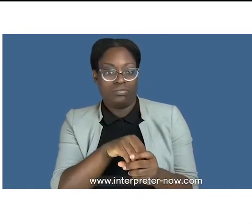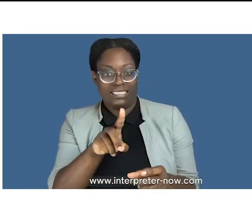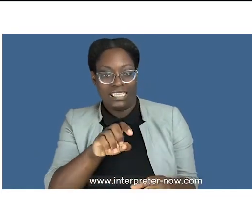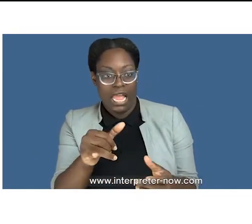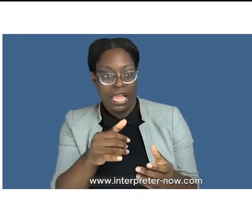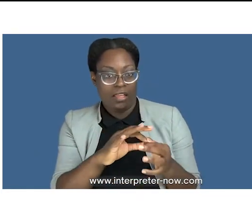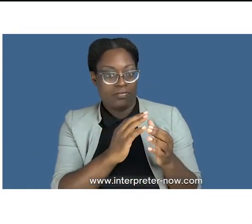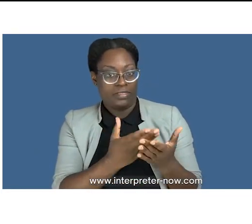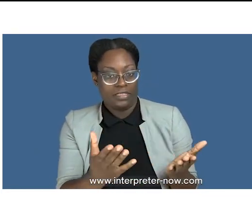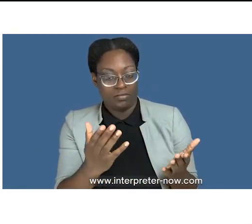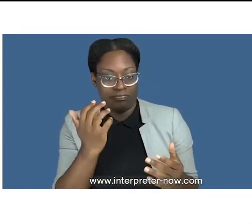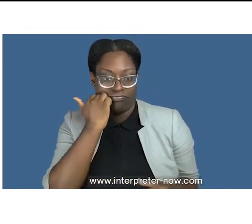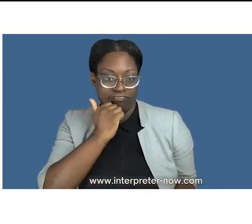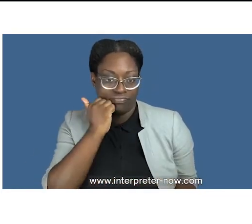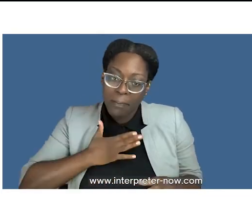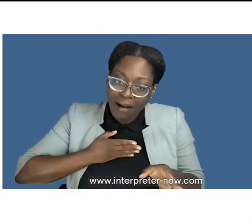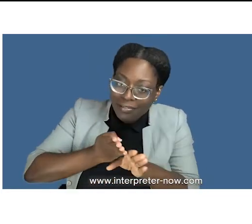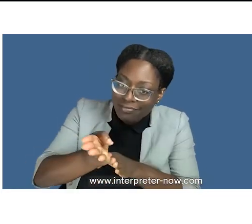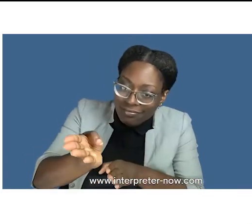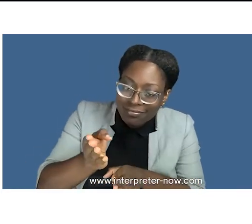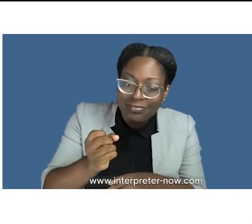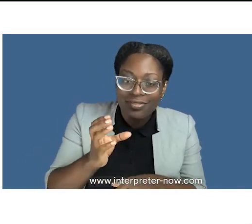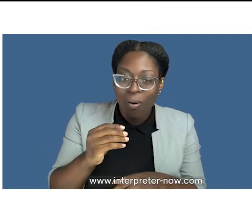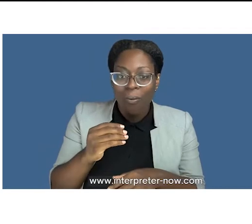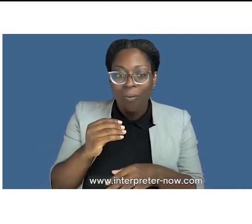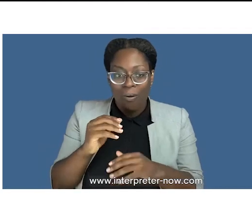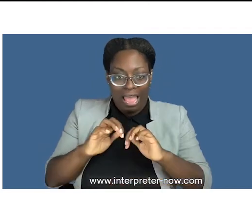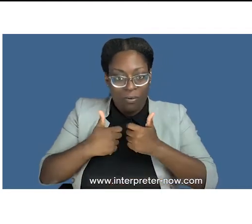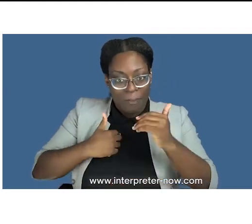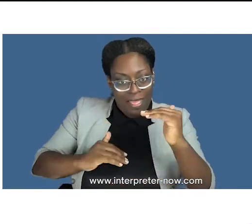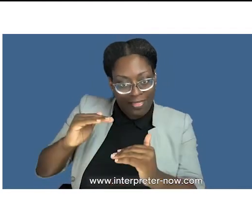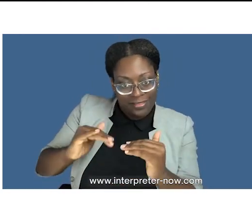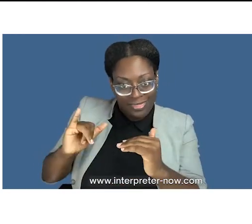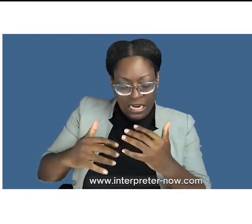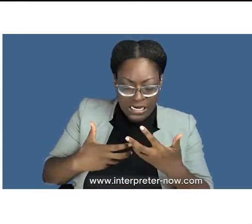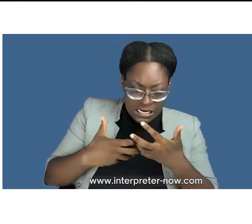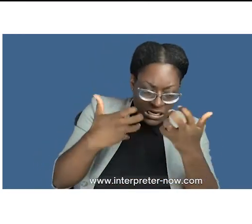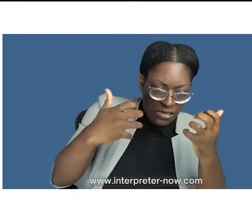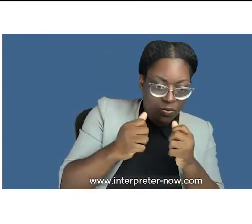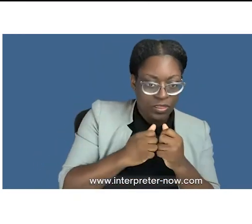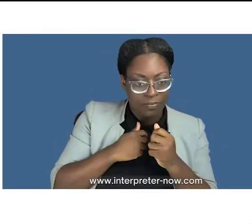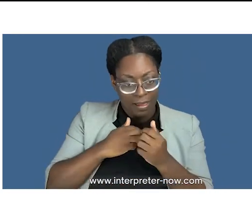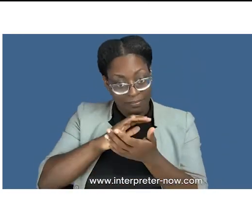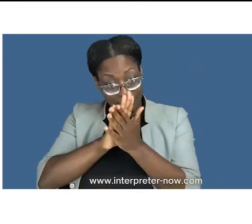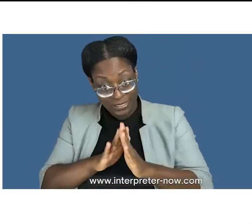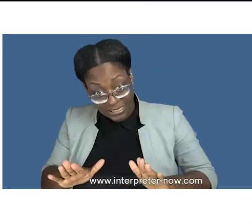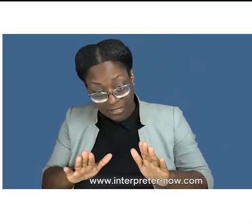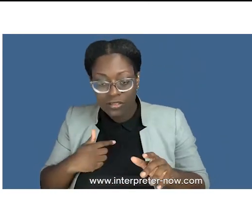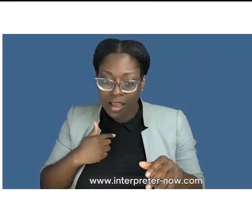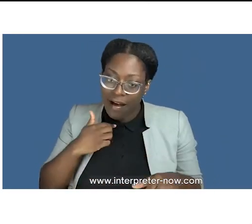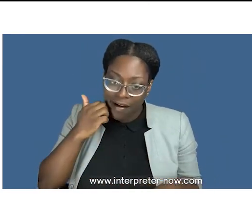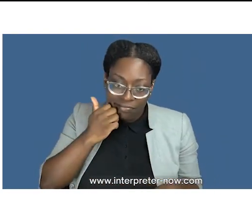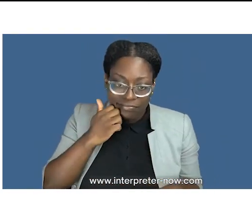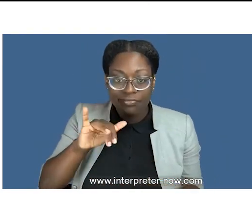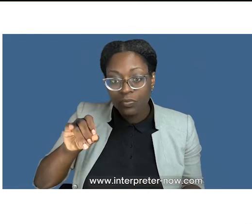have to do yoga to kind of work it through my body, and meditate to work it through my mind,